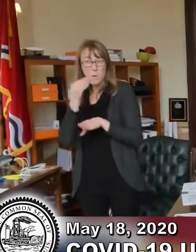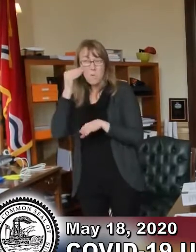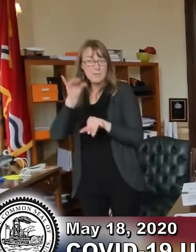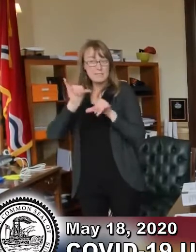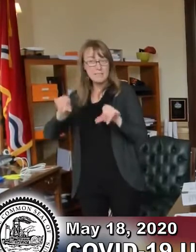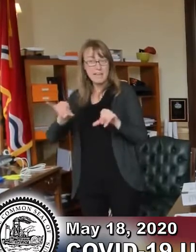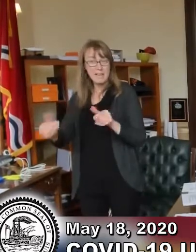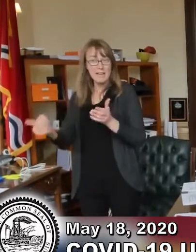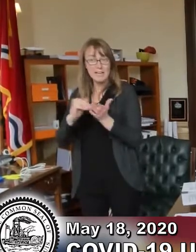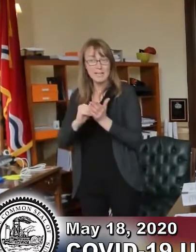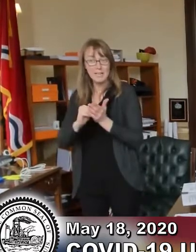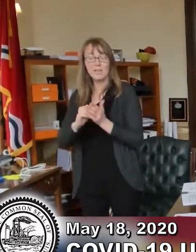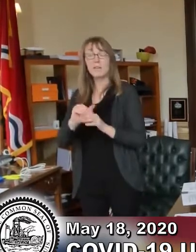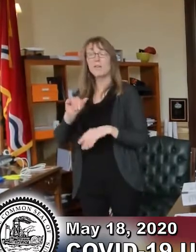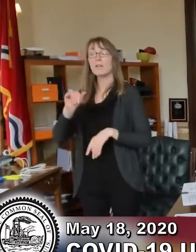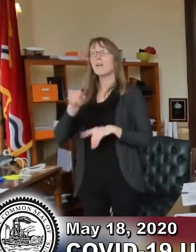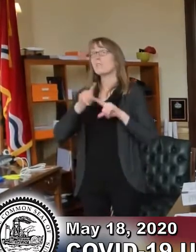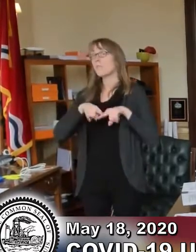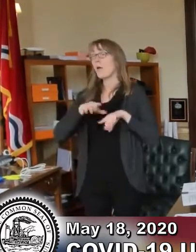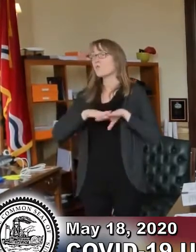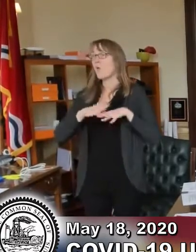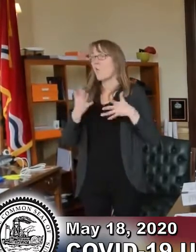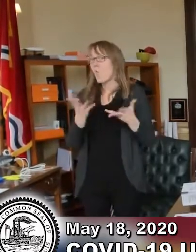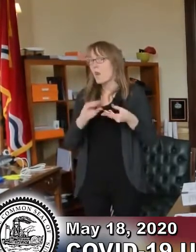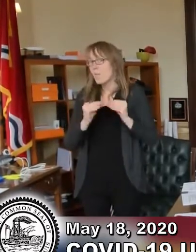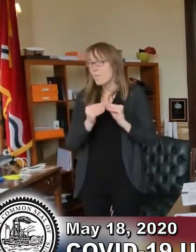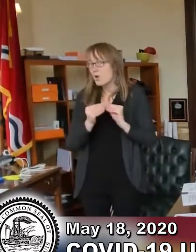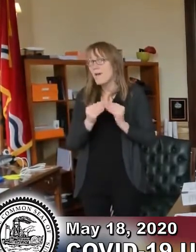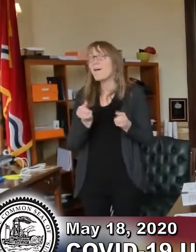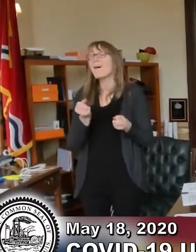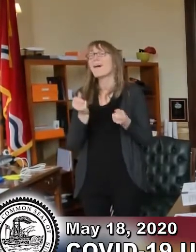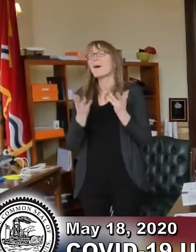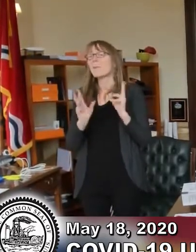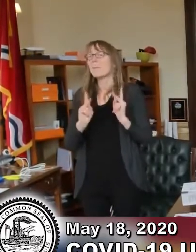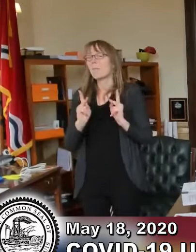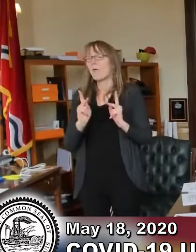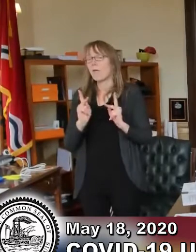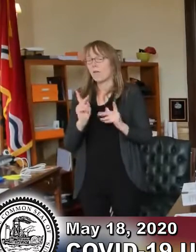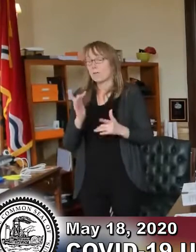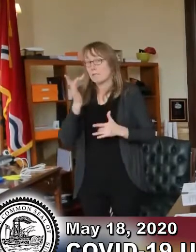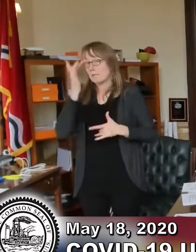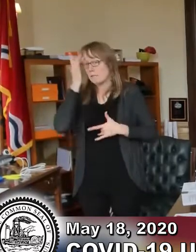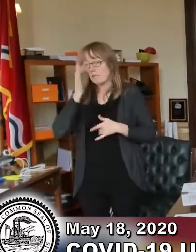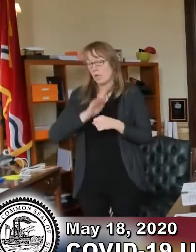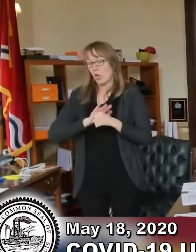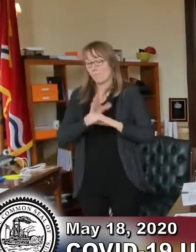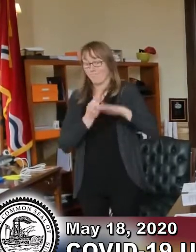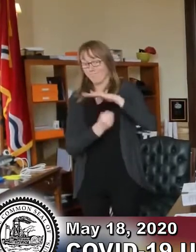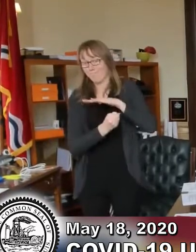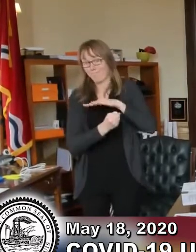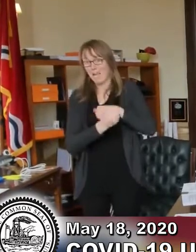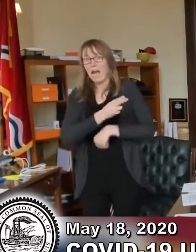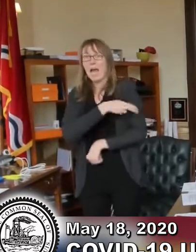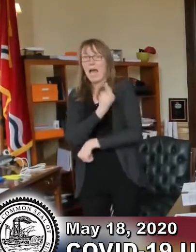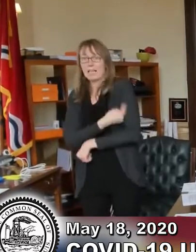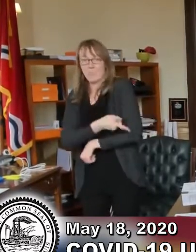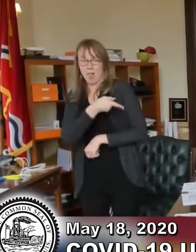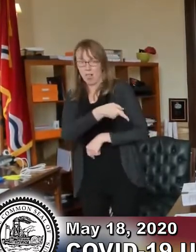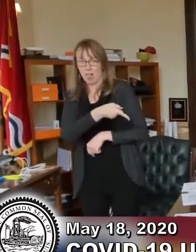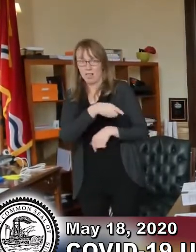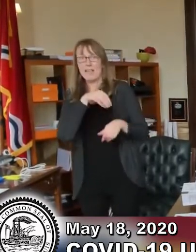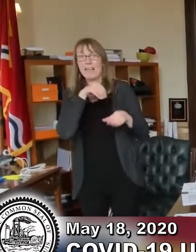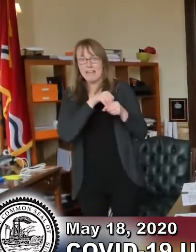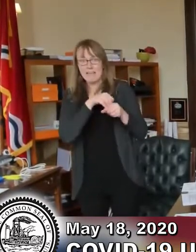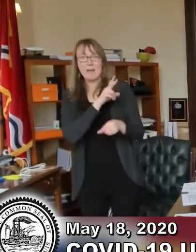That's frankly why we are asking everyone to go slow. This is not the